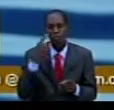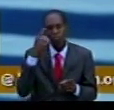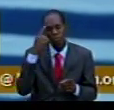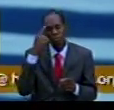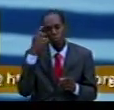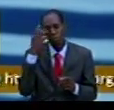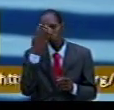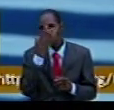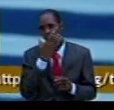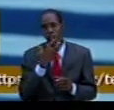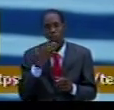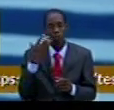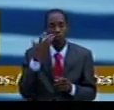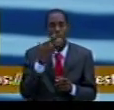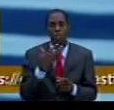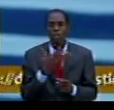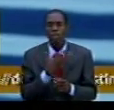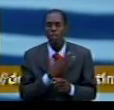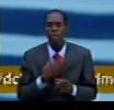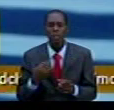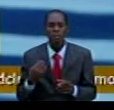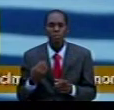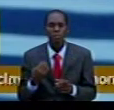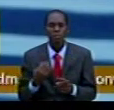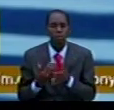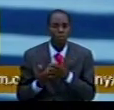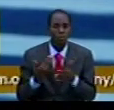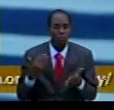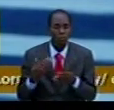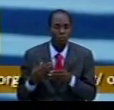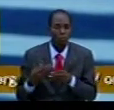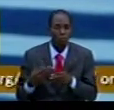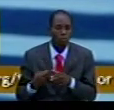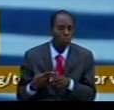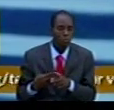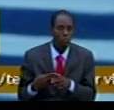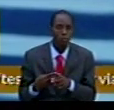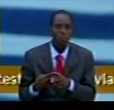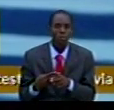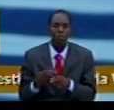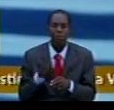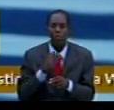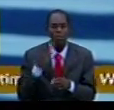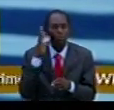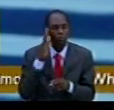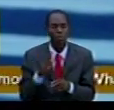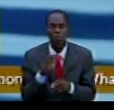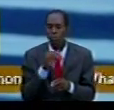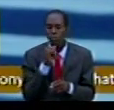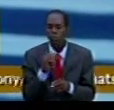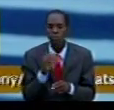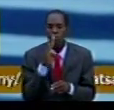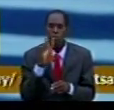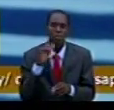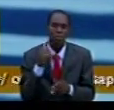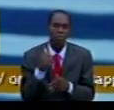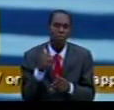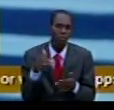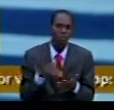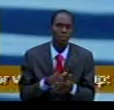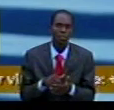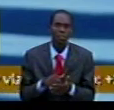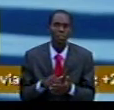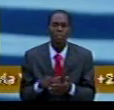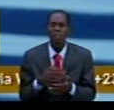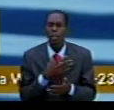it, I would lose consciousness maybe 1 minute. Before I know it, I would just see the nurses, the doctors, you know,